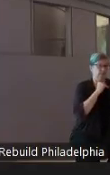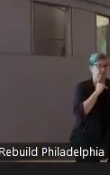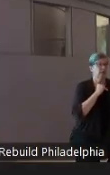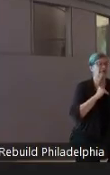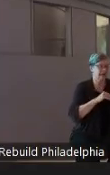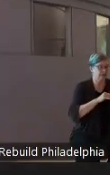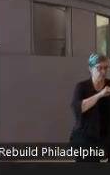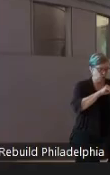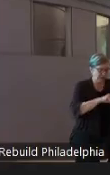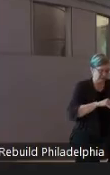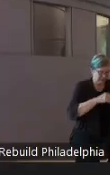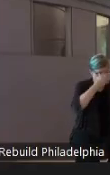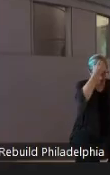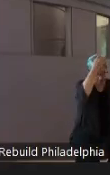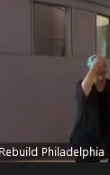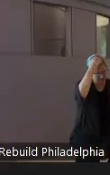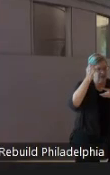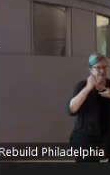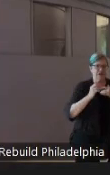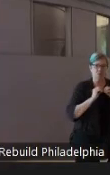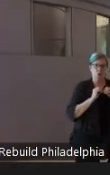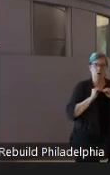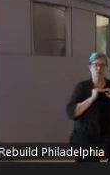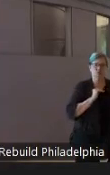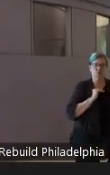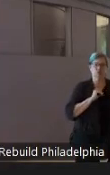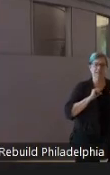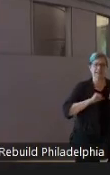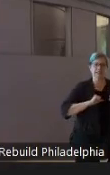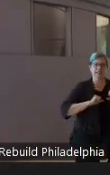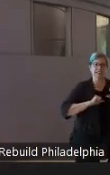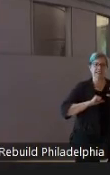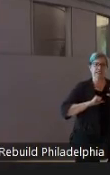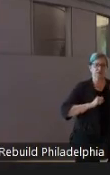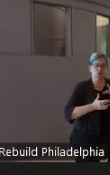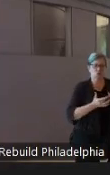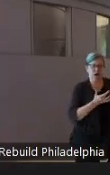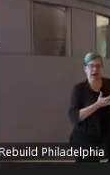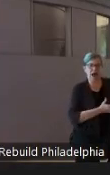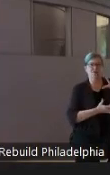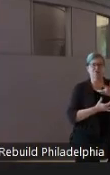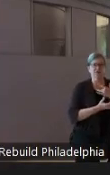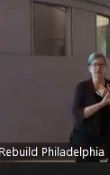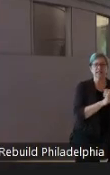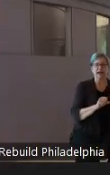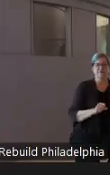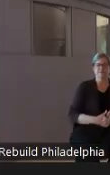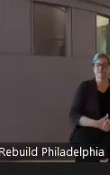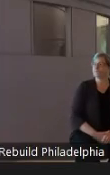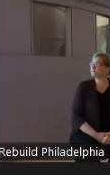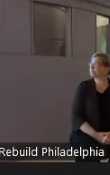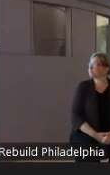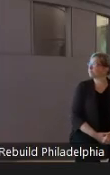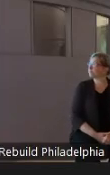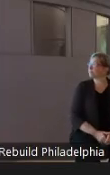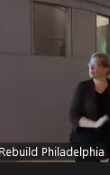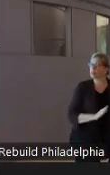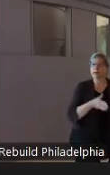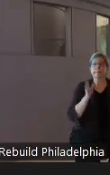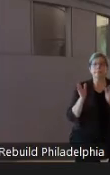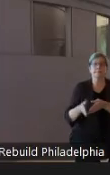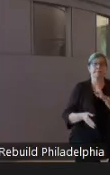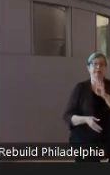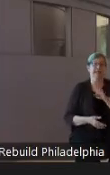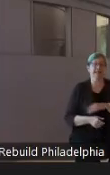be placed in there and feel more stable when it is going in around. Option B.